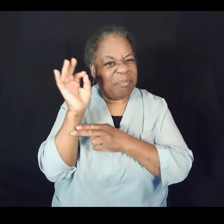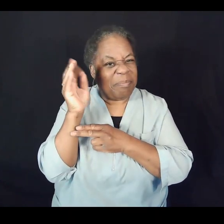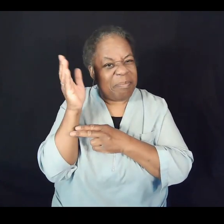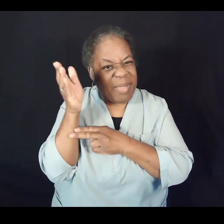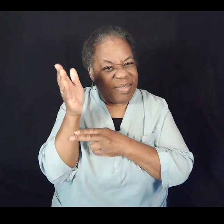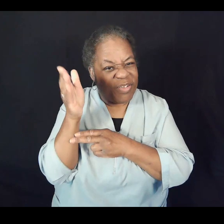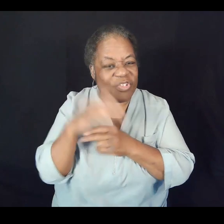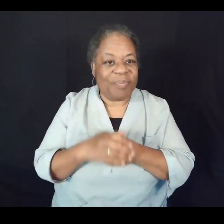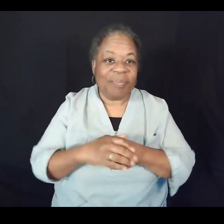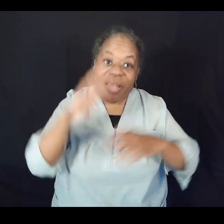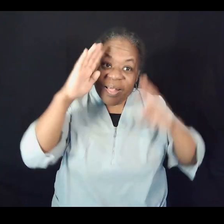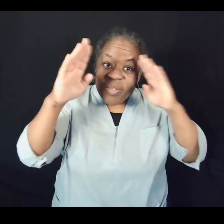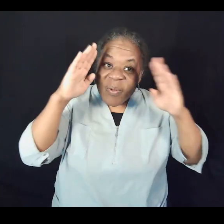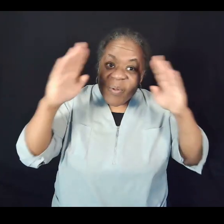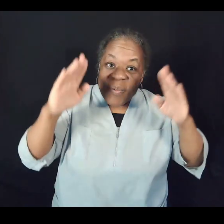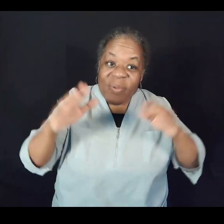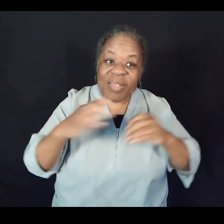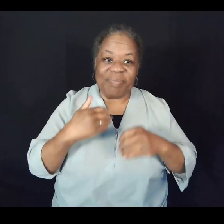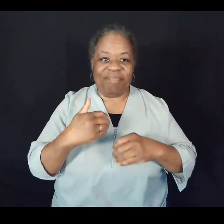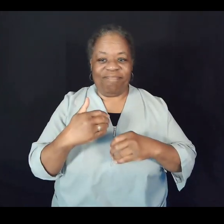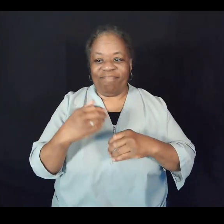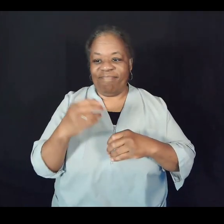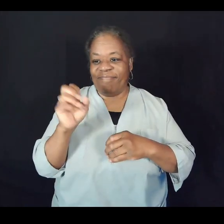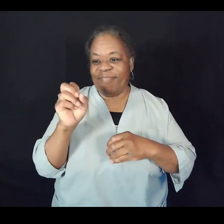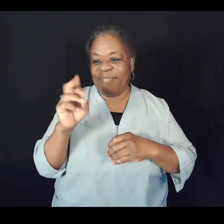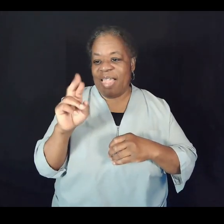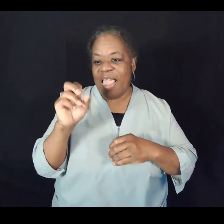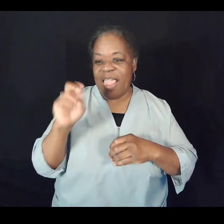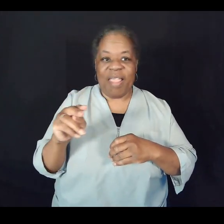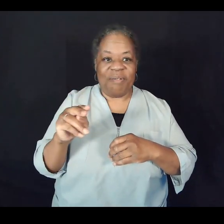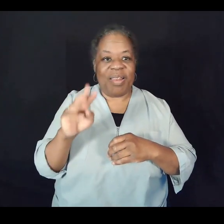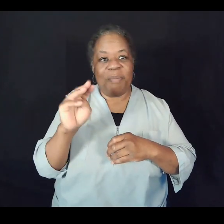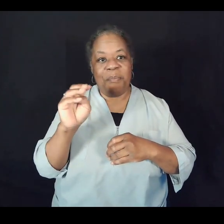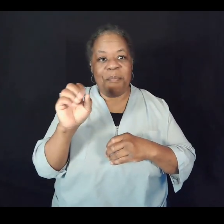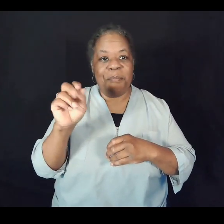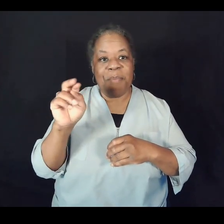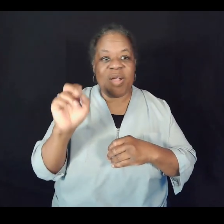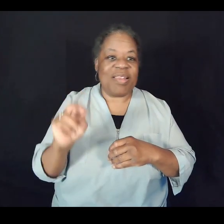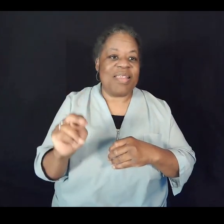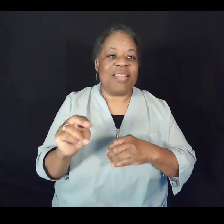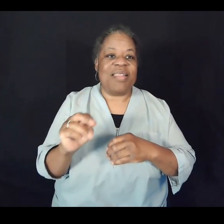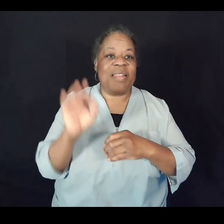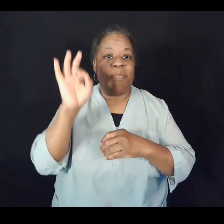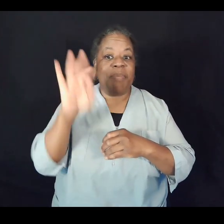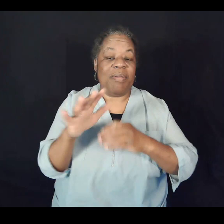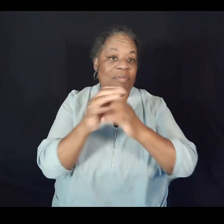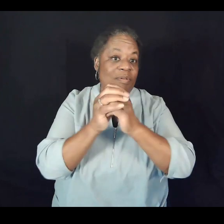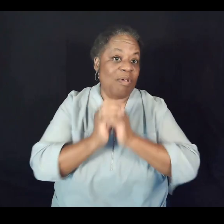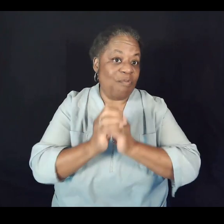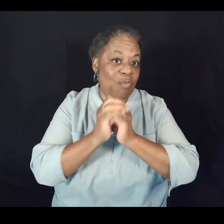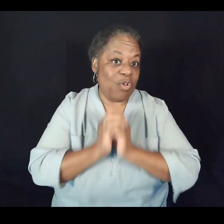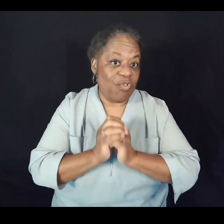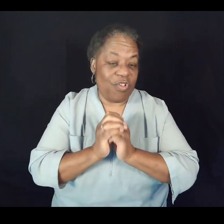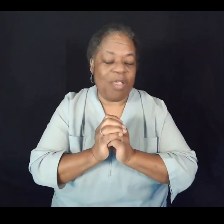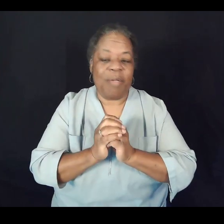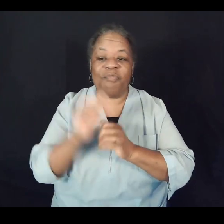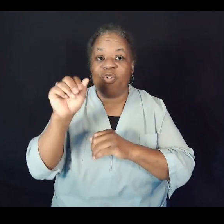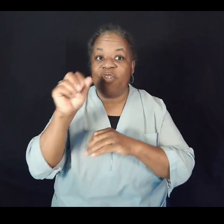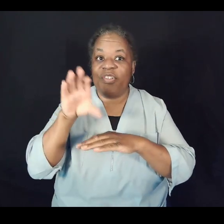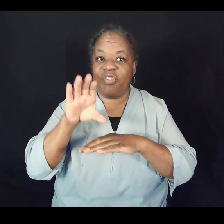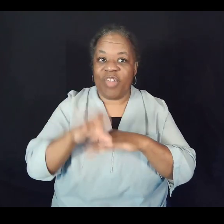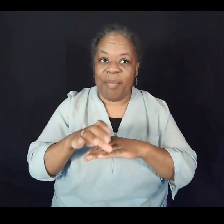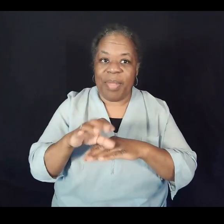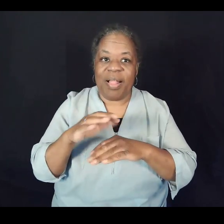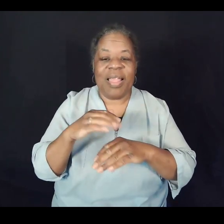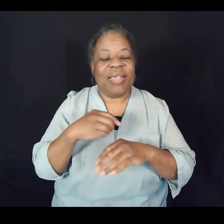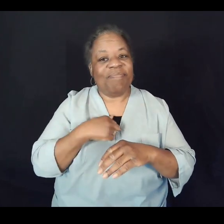Hi everyone, I am Aaron Martin, the pastor of worship for Grace Chapel and the Wilmington campus worship leader. I want to